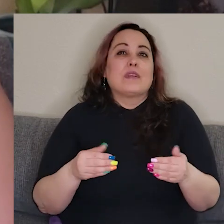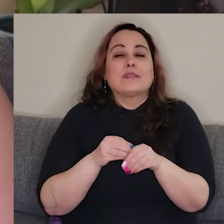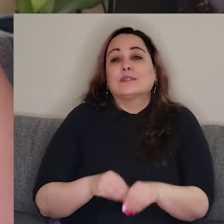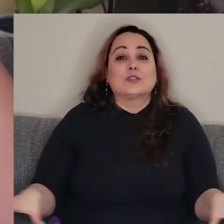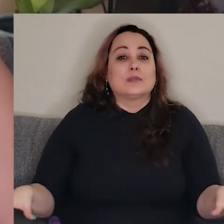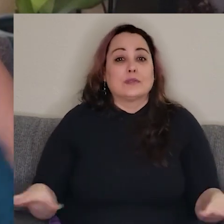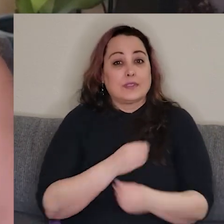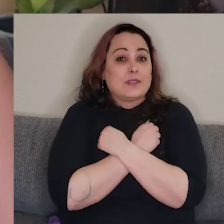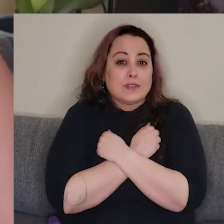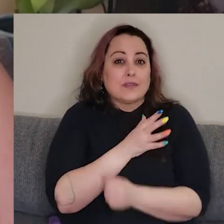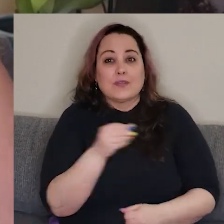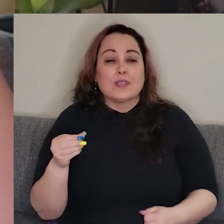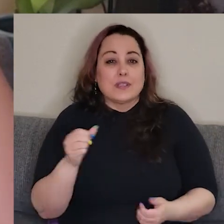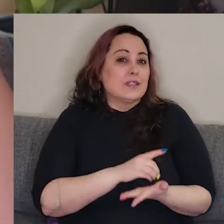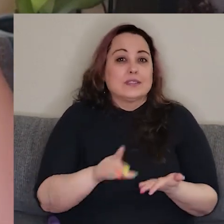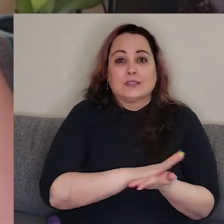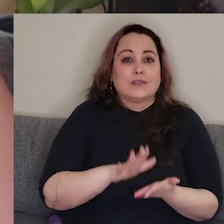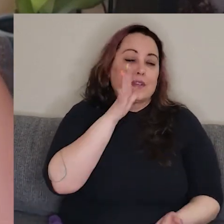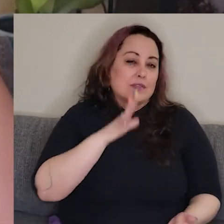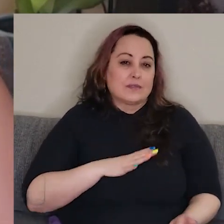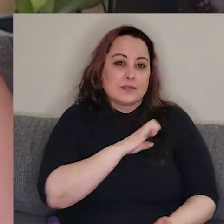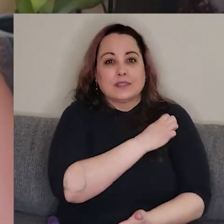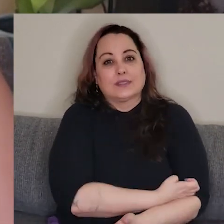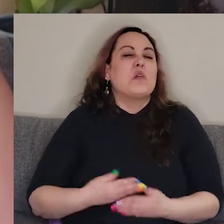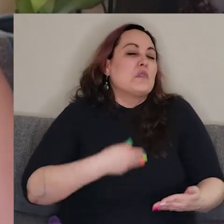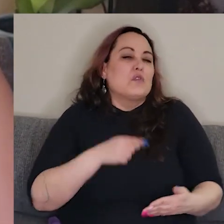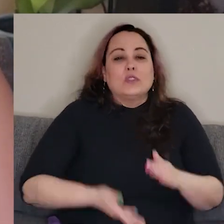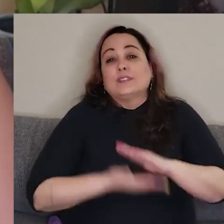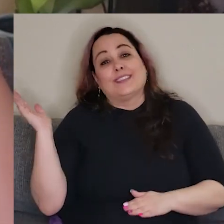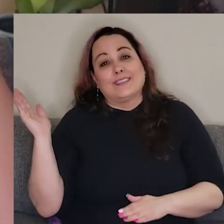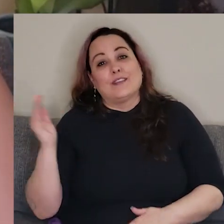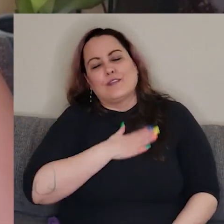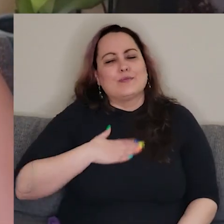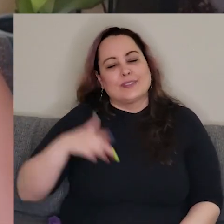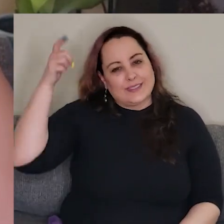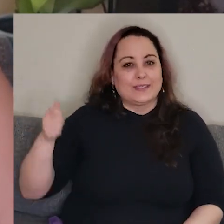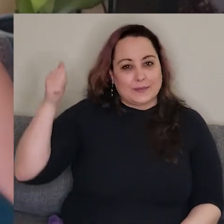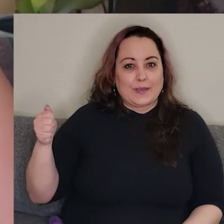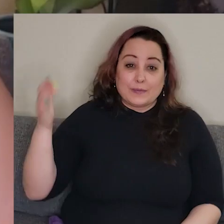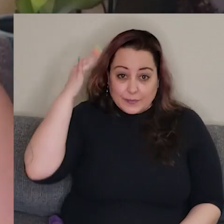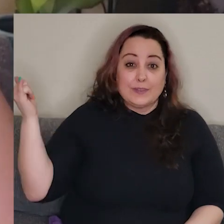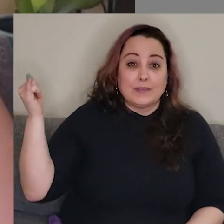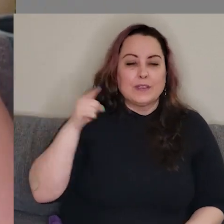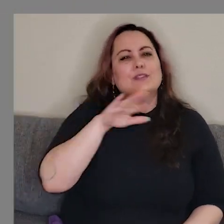your circle. And let's spread the love and the divine feminine energy of yin.